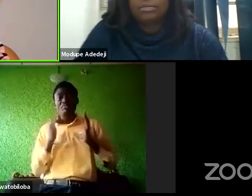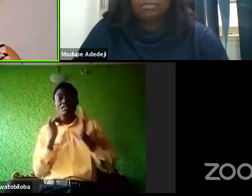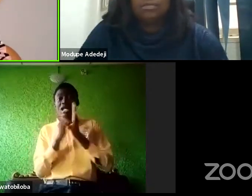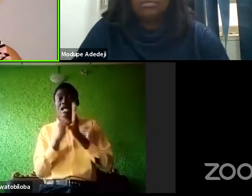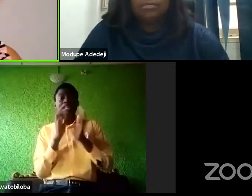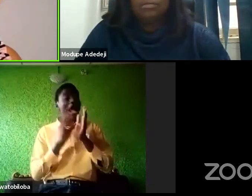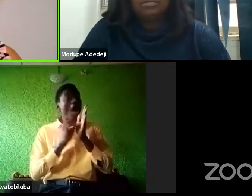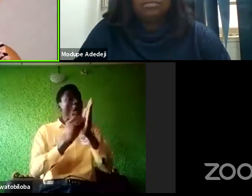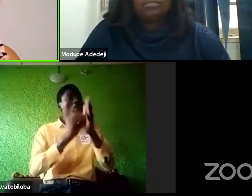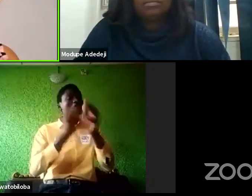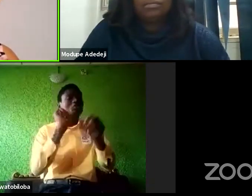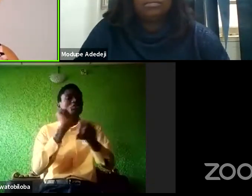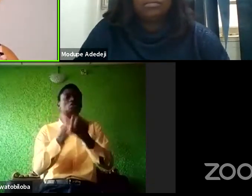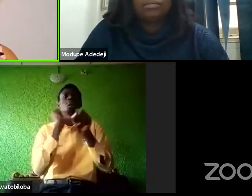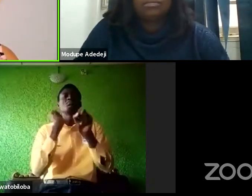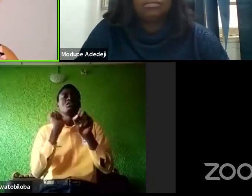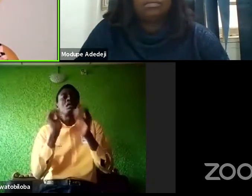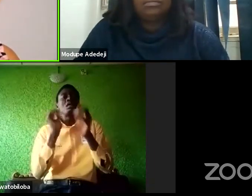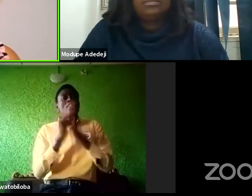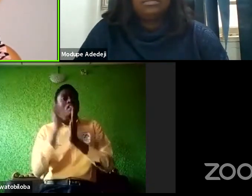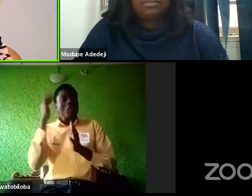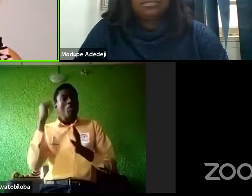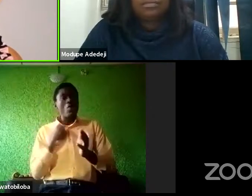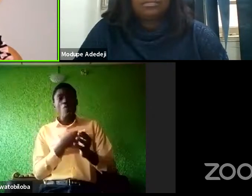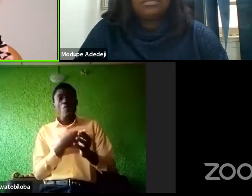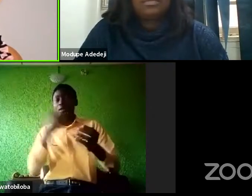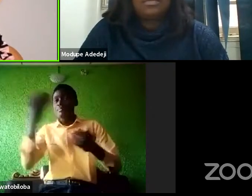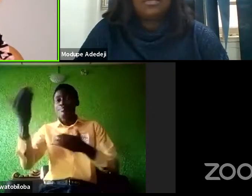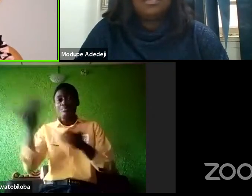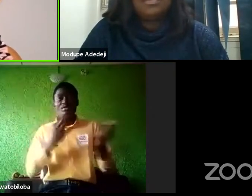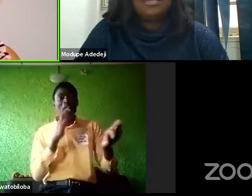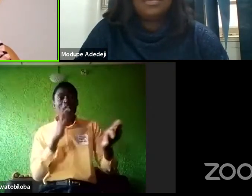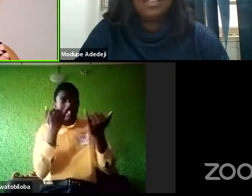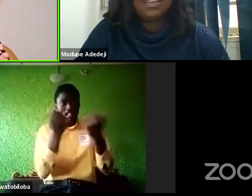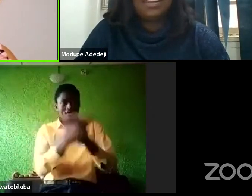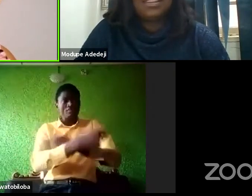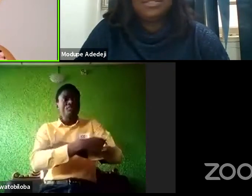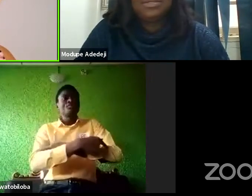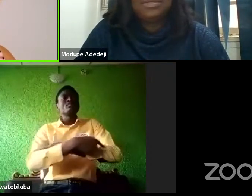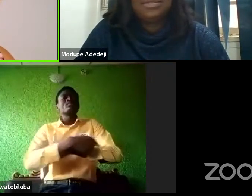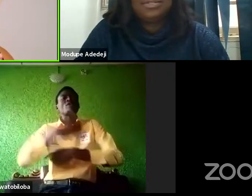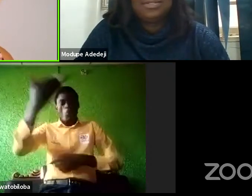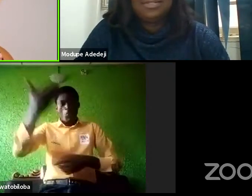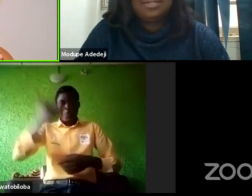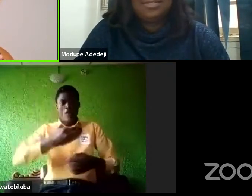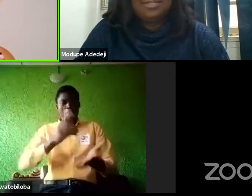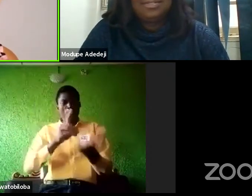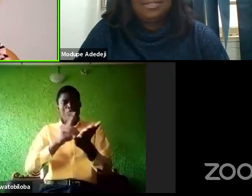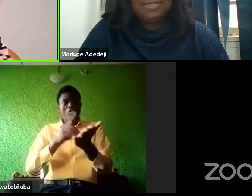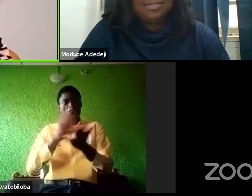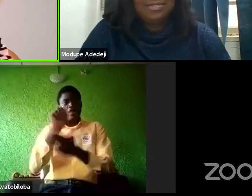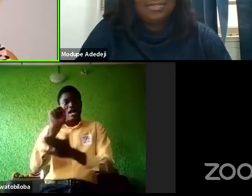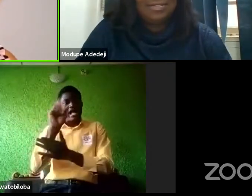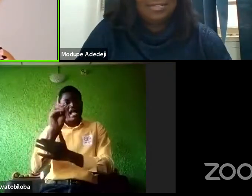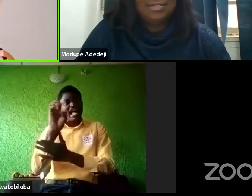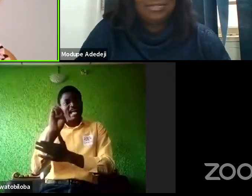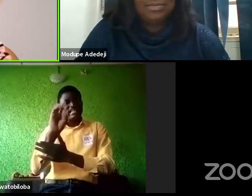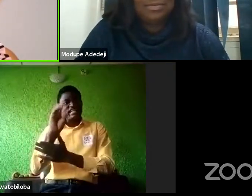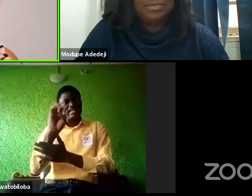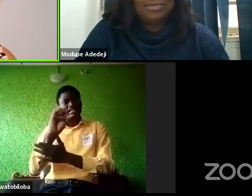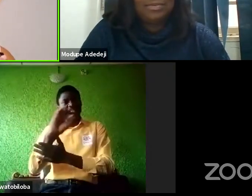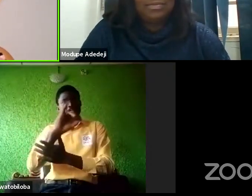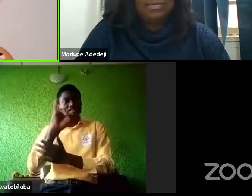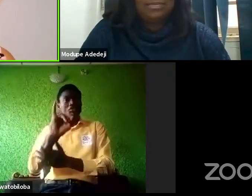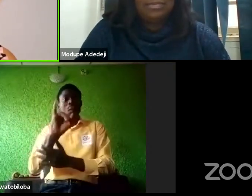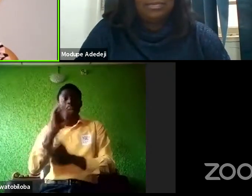that's why we've reached out to her to be a part of this. So welcome, Dr. Adedeji. I want to say that for those of you that are not